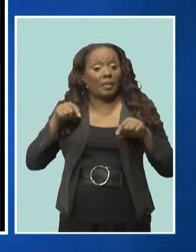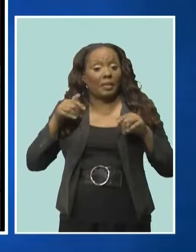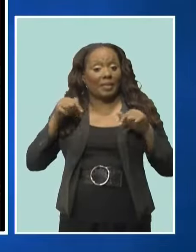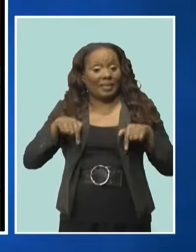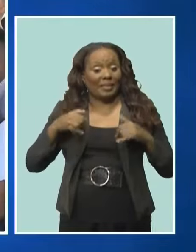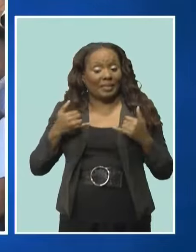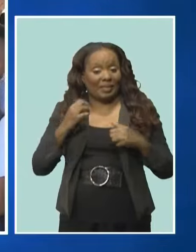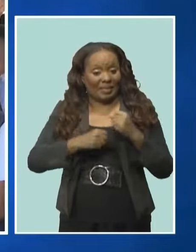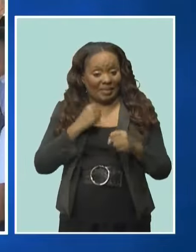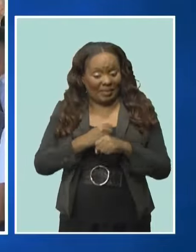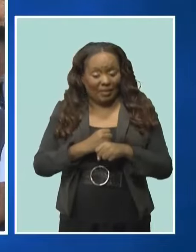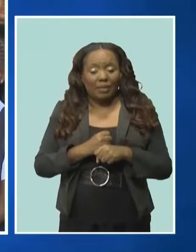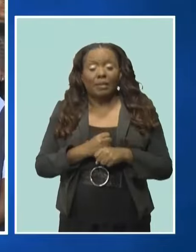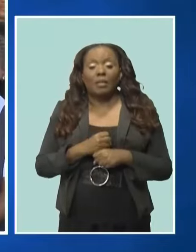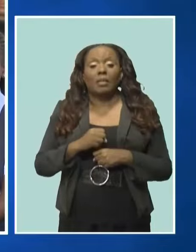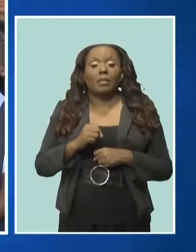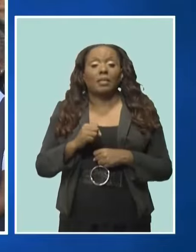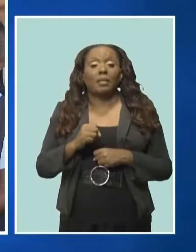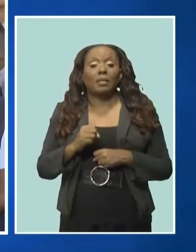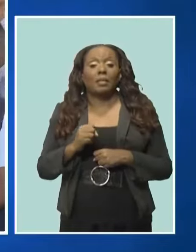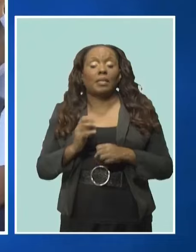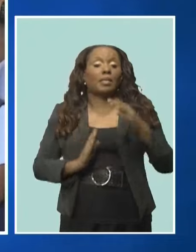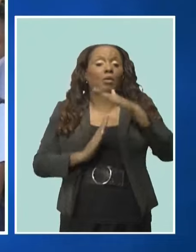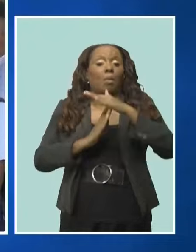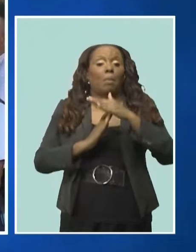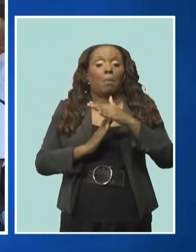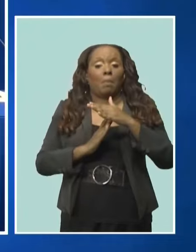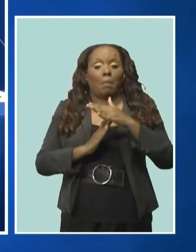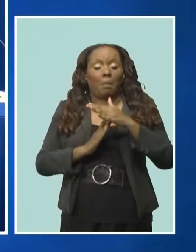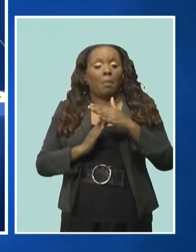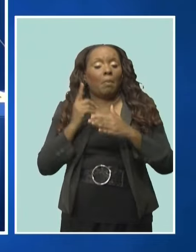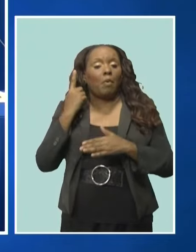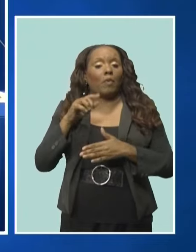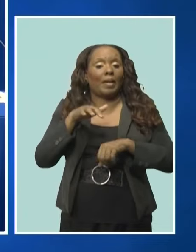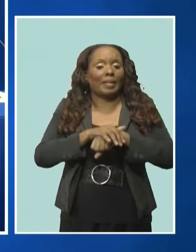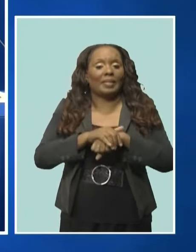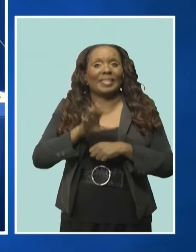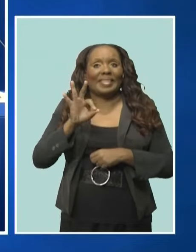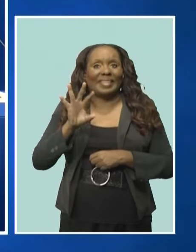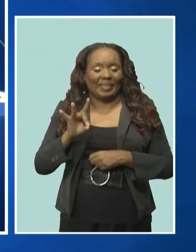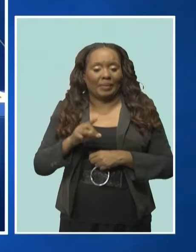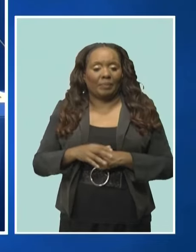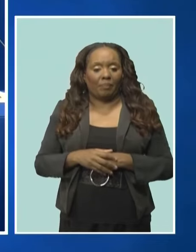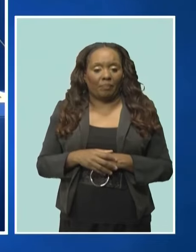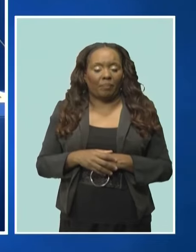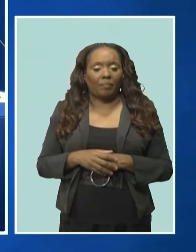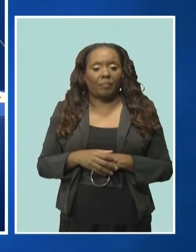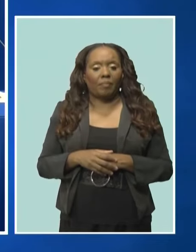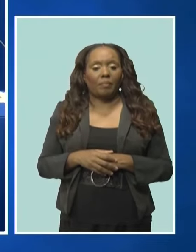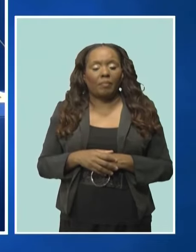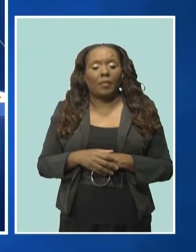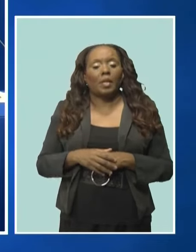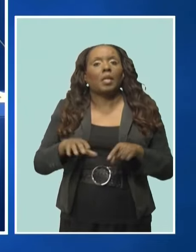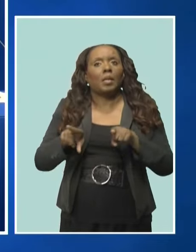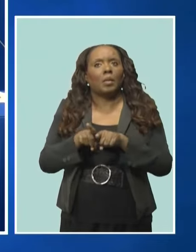98. The national mean dropped to 65.2% compared to last year's